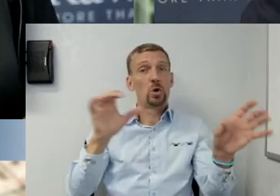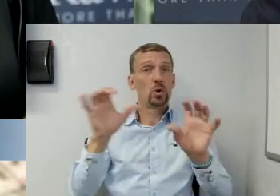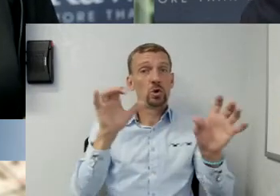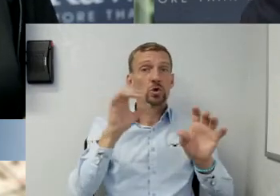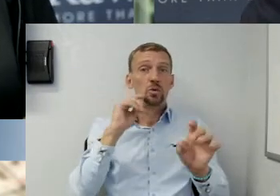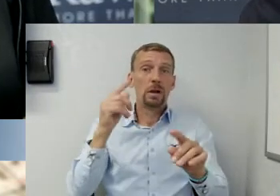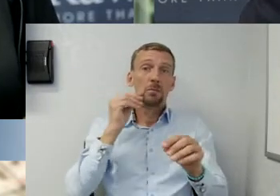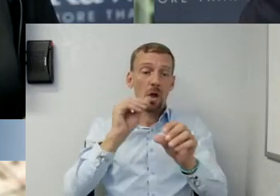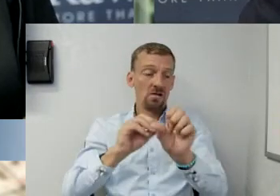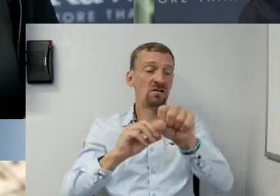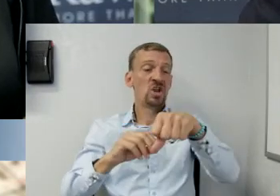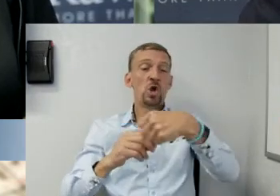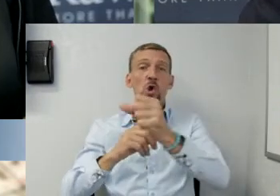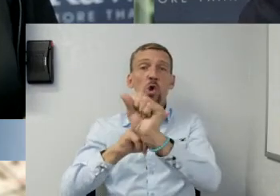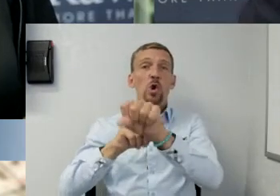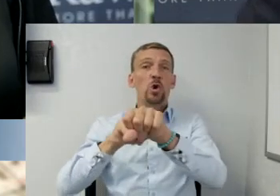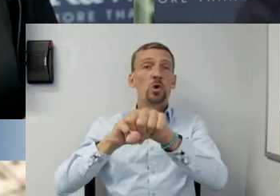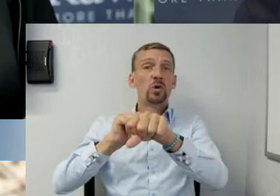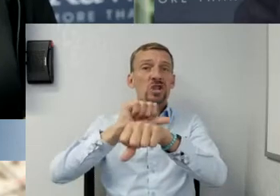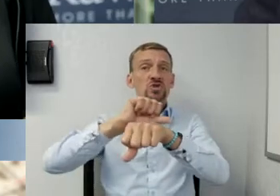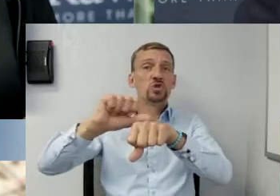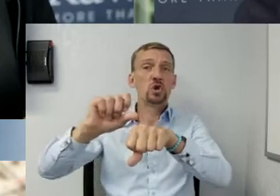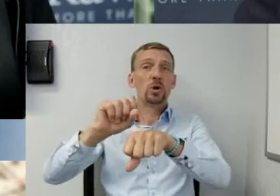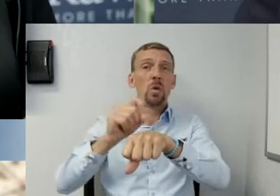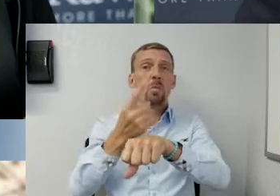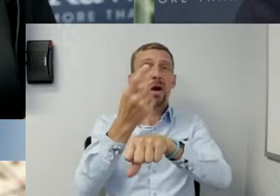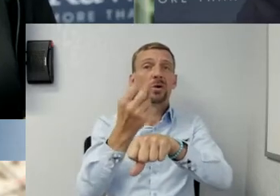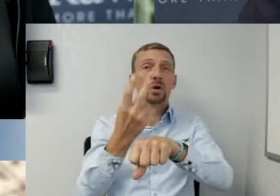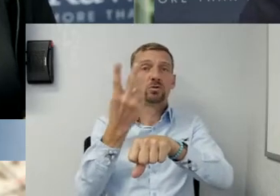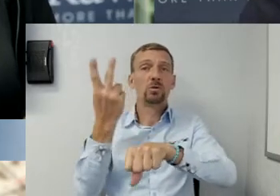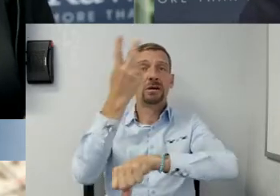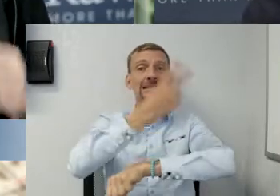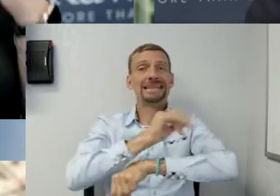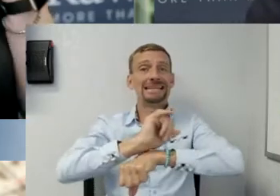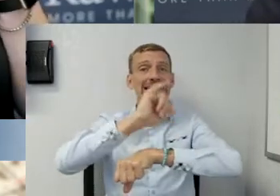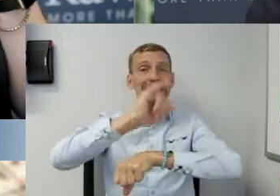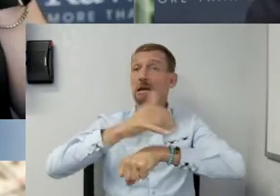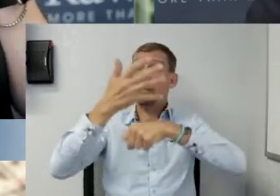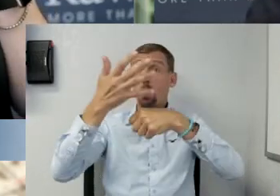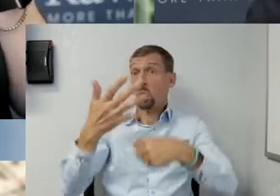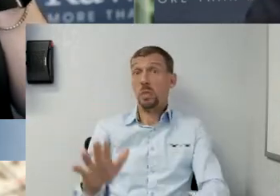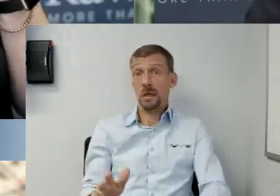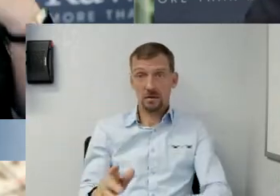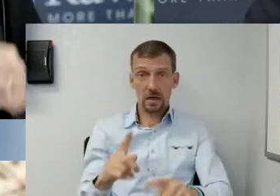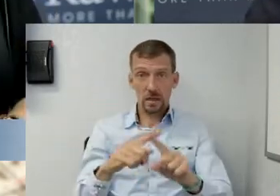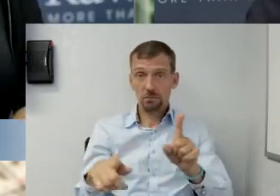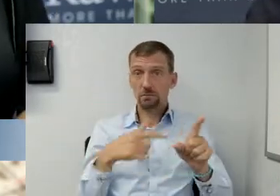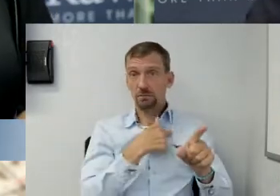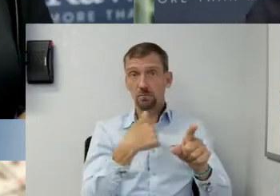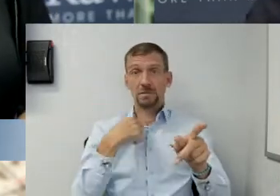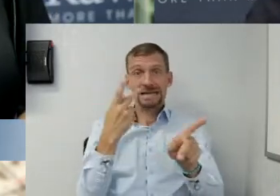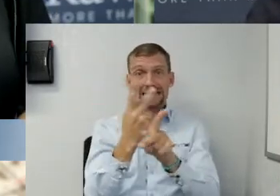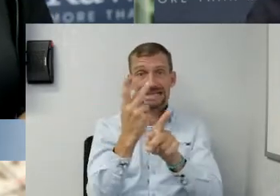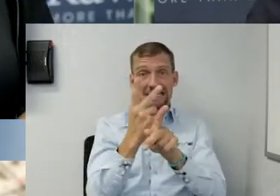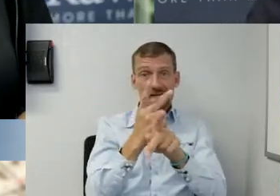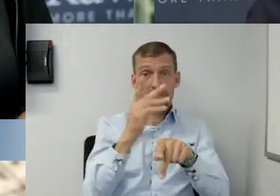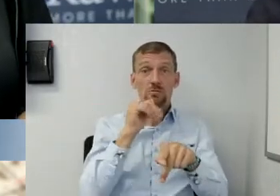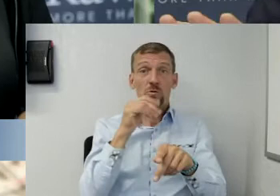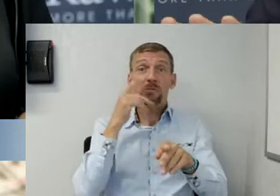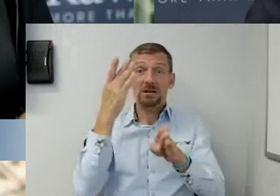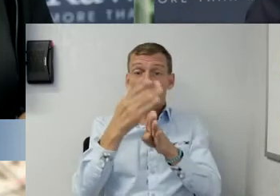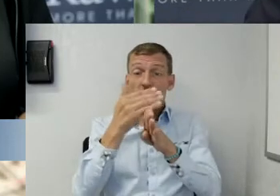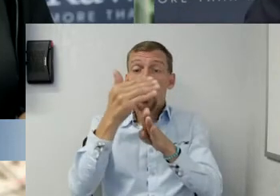joint surgery where it might be a 1 or 2 day stay. So we're always kind of keeping ourselves right there on the